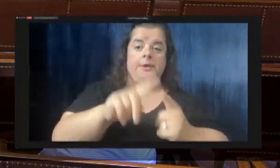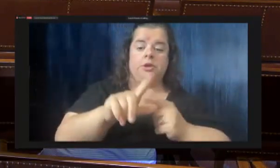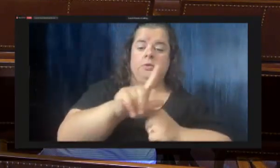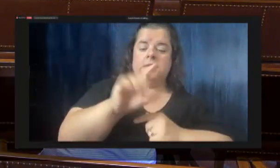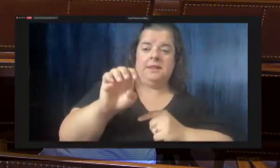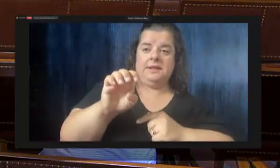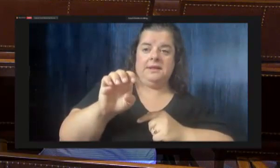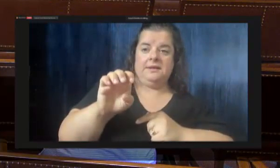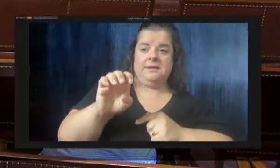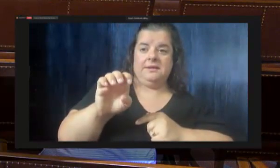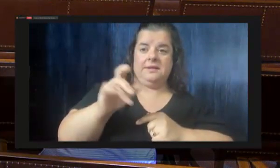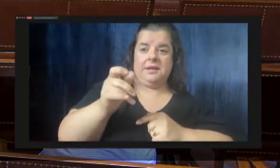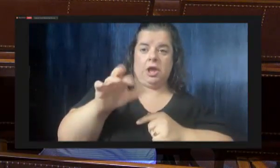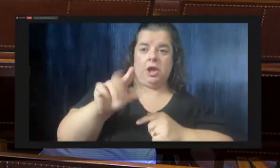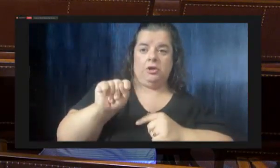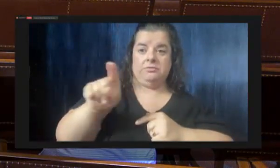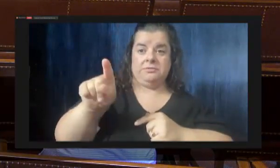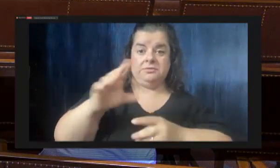Hart joined us?